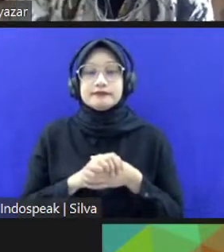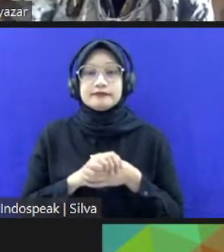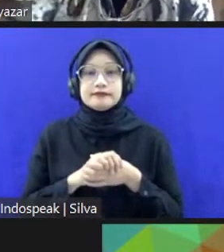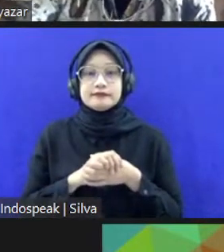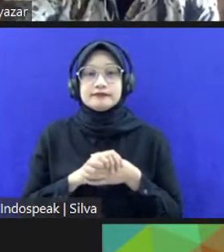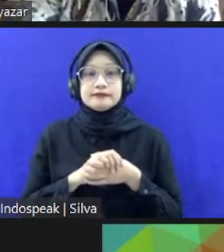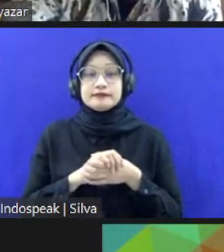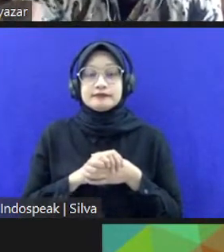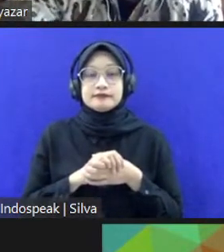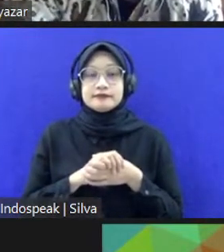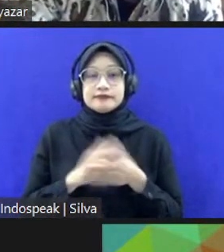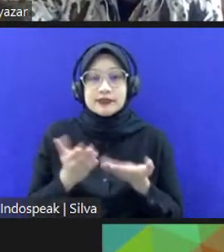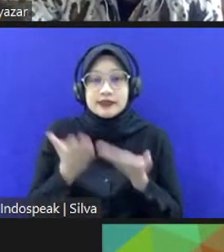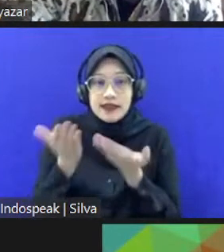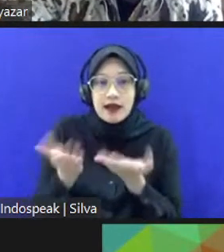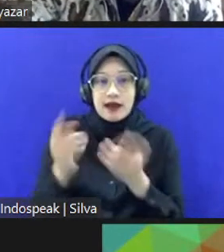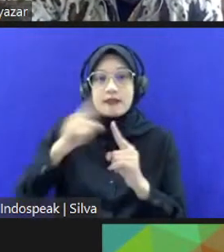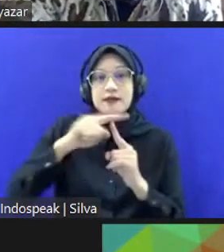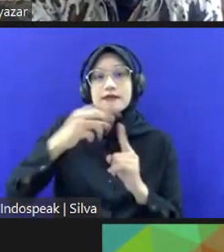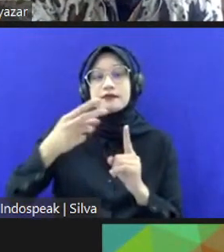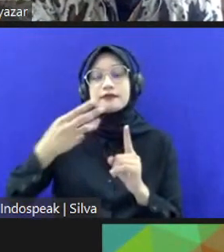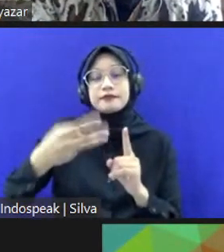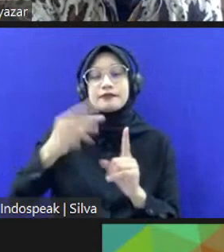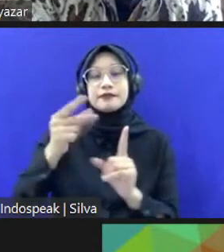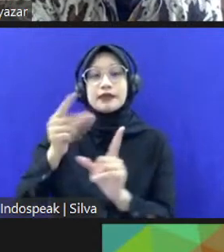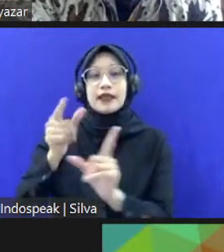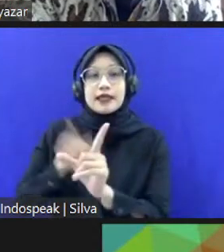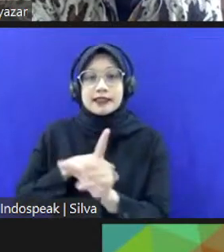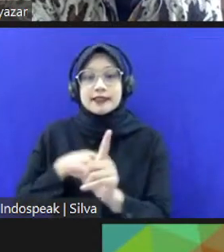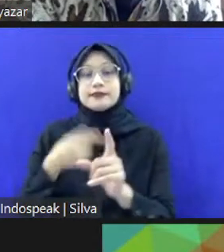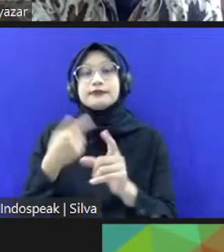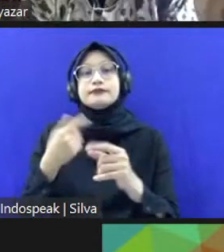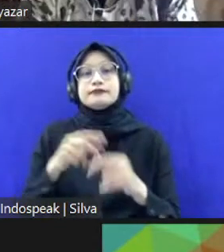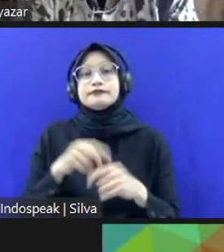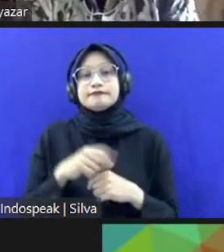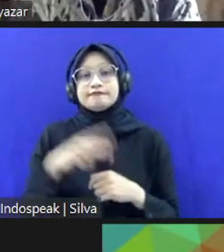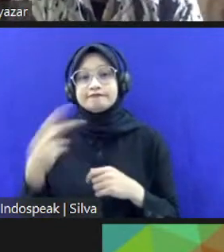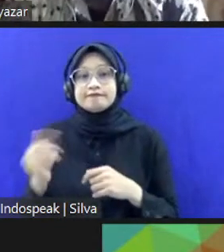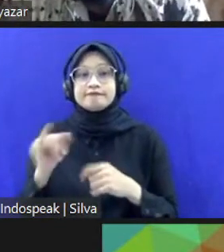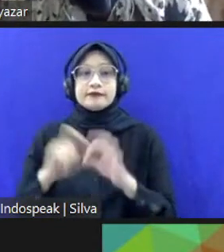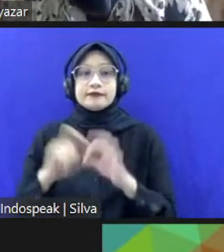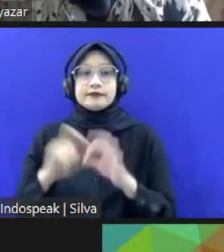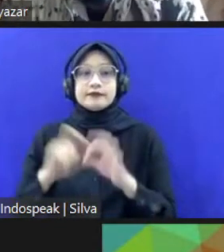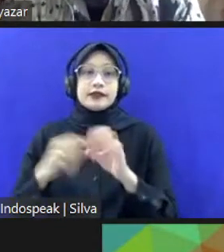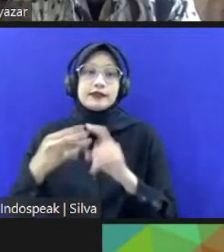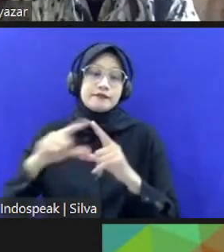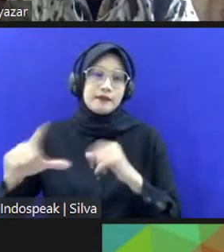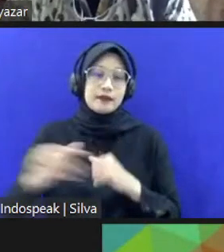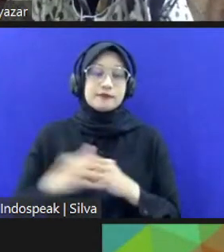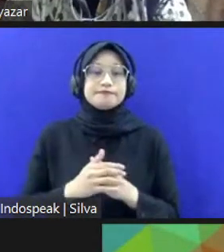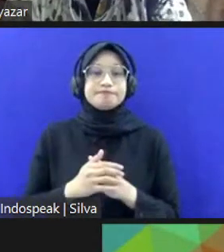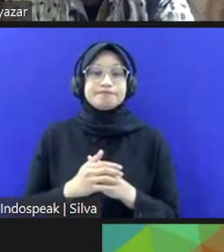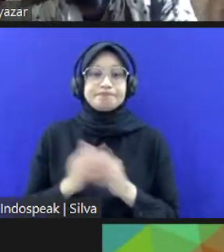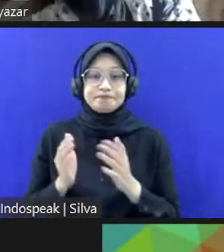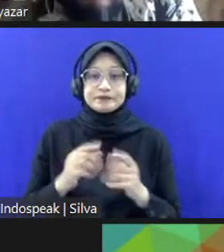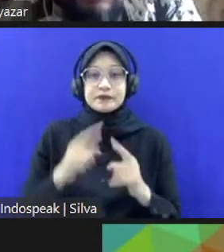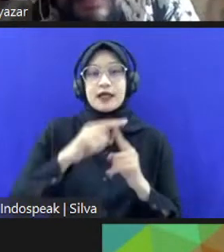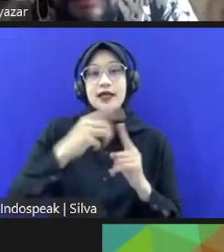Ya, silahkan Pak Terry, and then Iqbal. Thank you very much for that